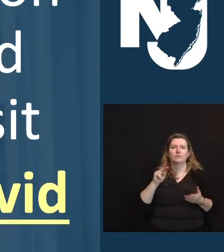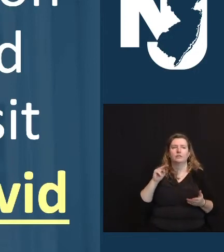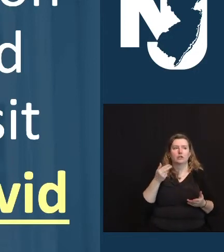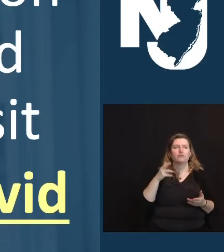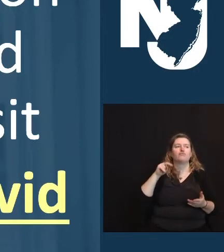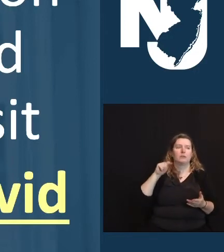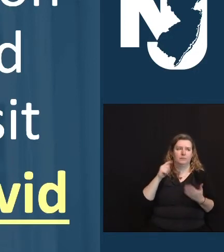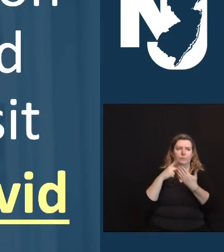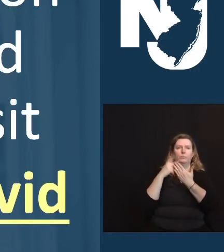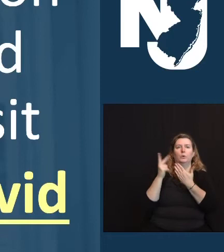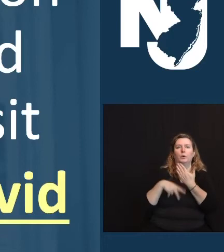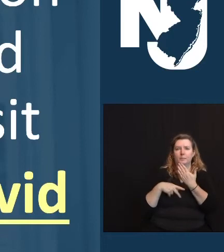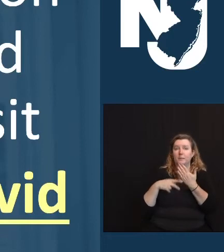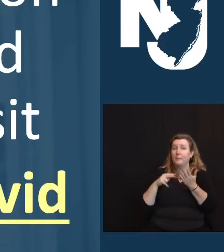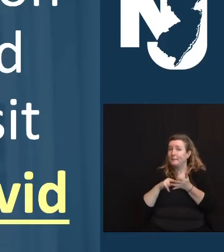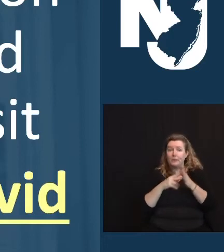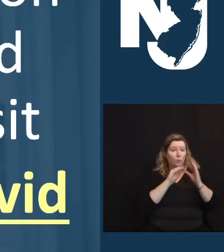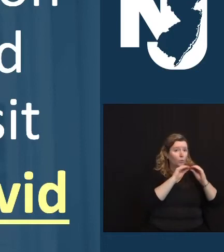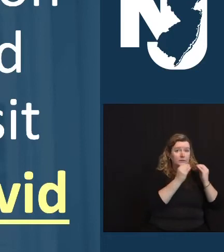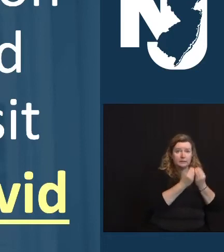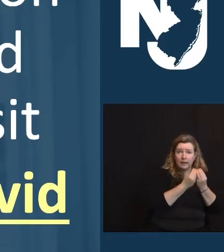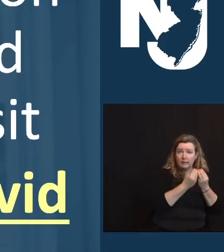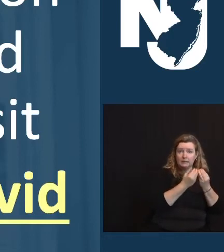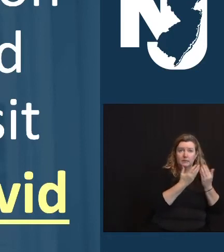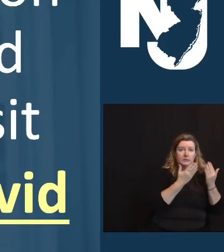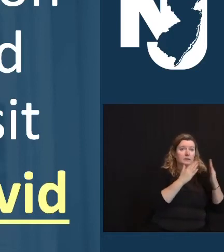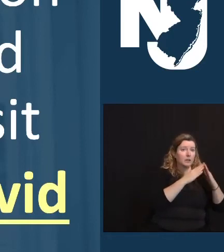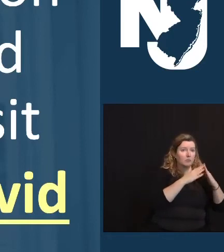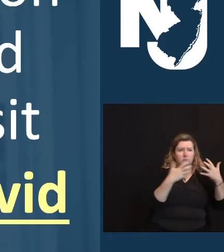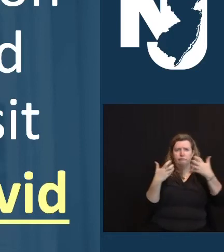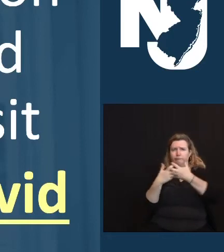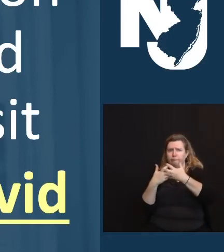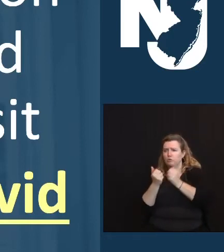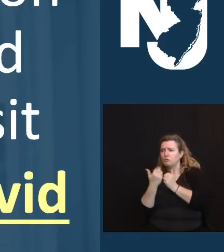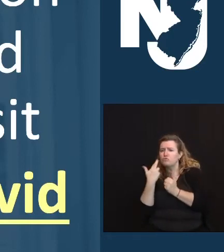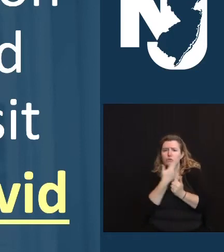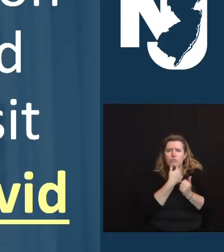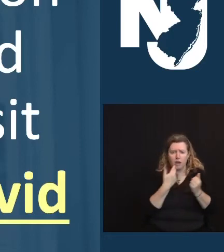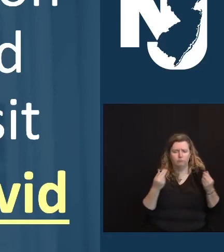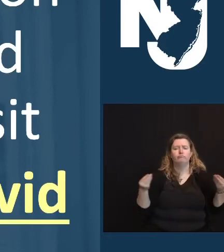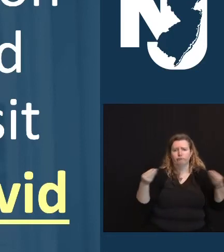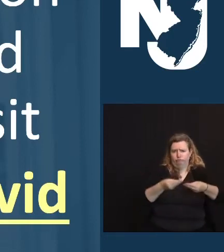our restaurants, is still open. For more information, go to that website,